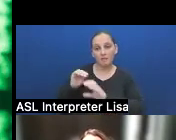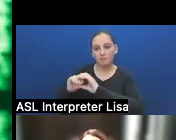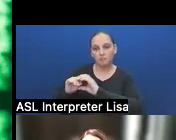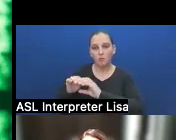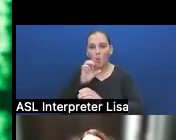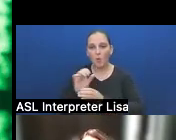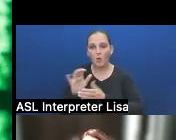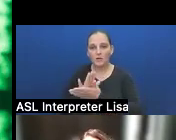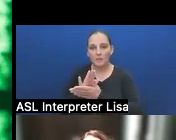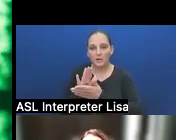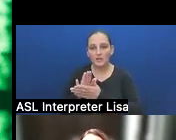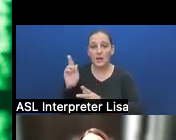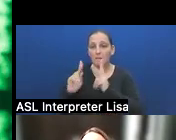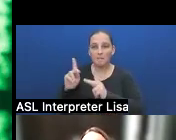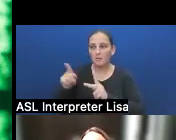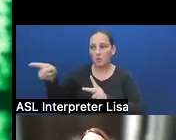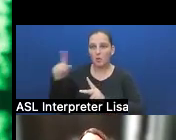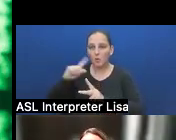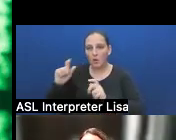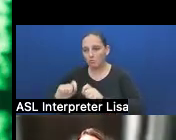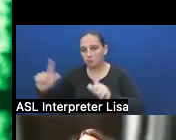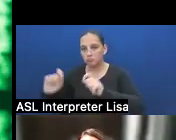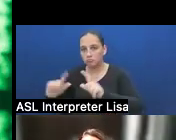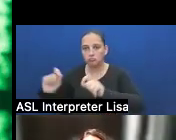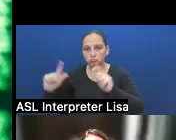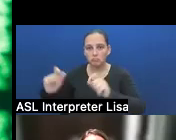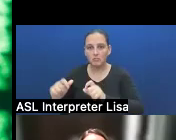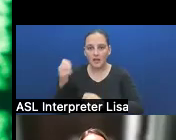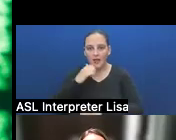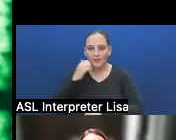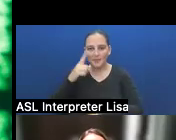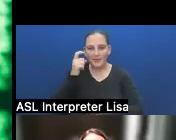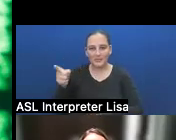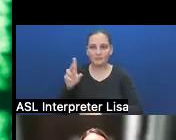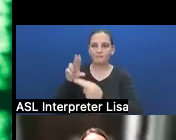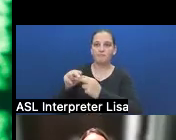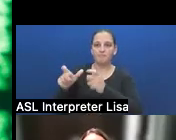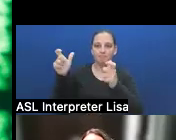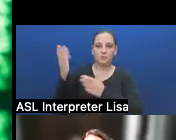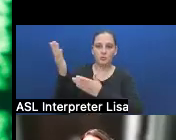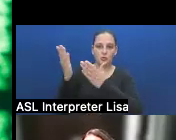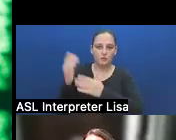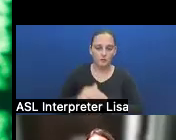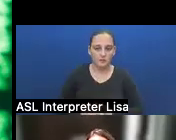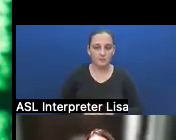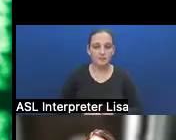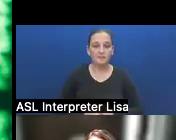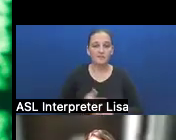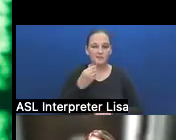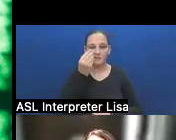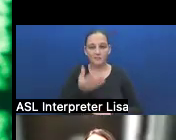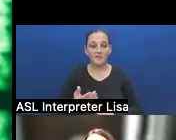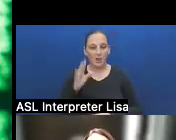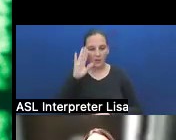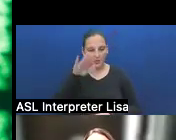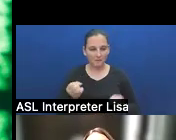being accessed 1,000 times a day because you're using one of the major servers. So I'm going to be upfront. I know there are a whole bunch of librarians